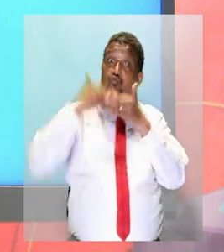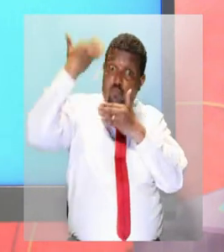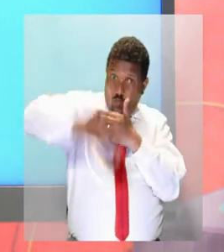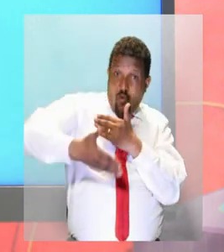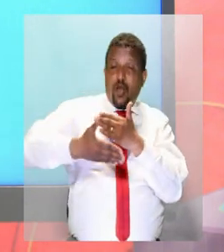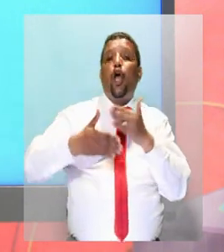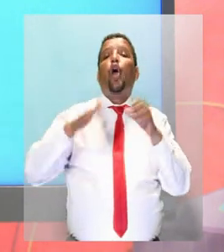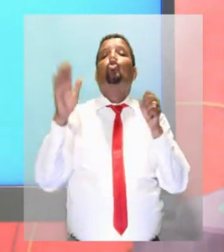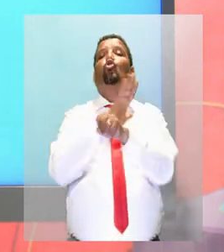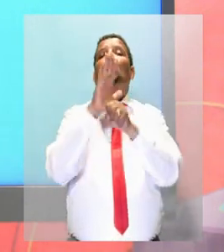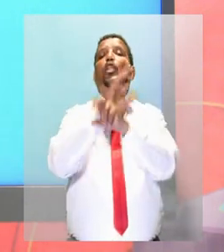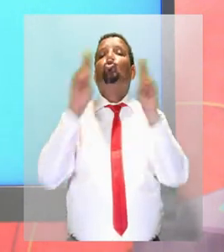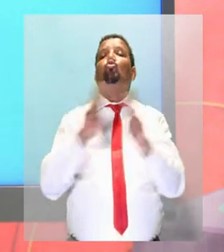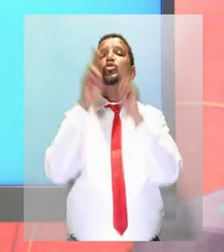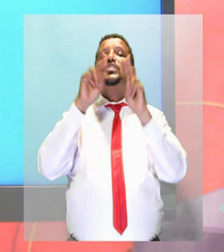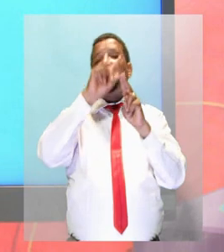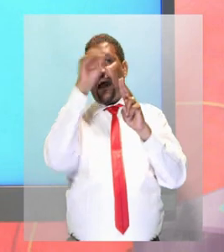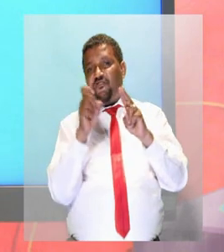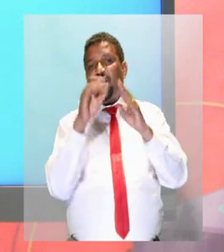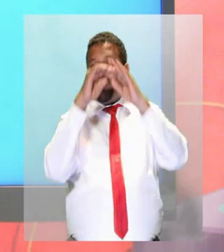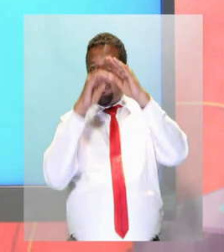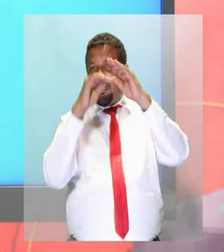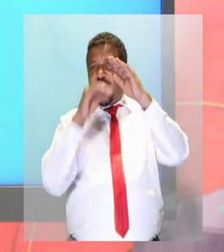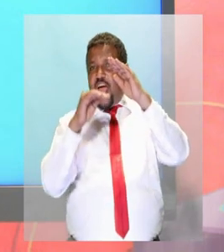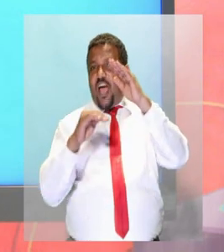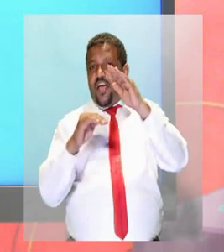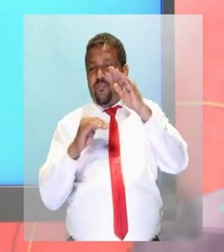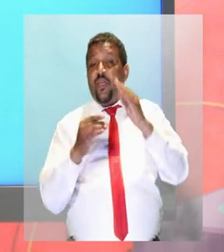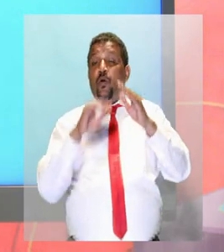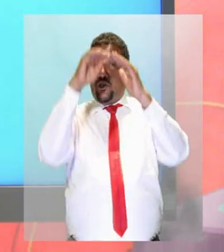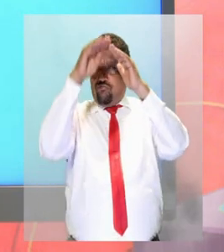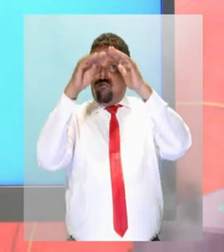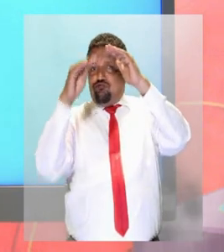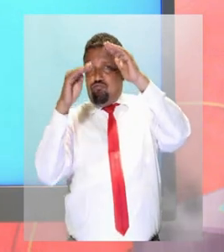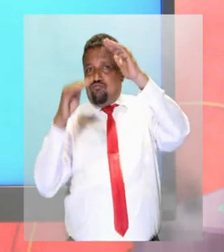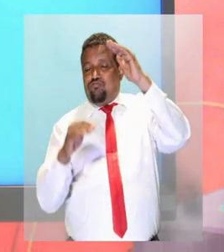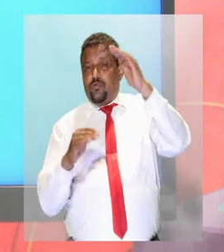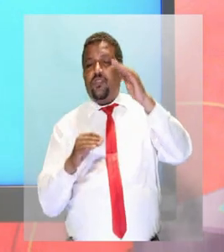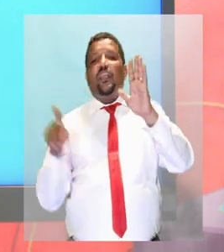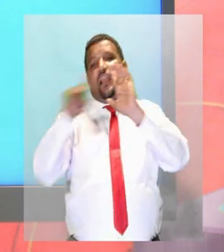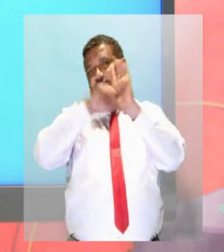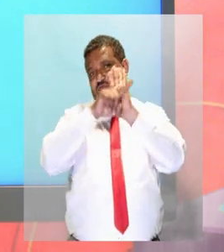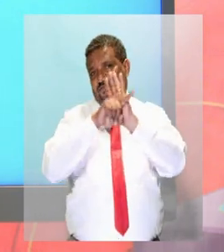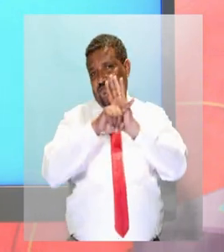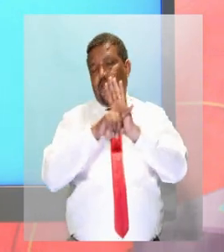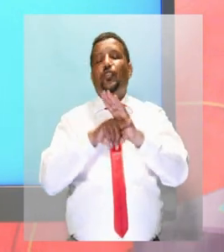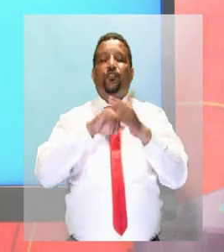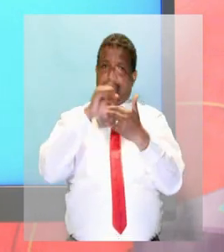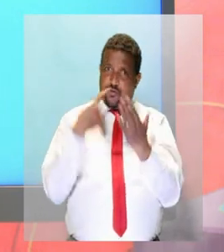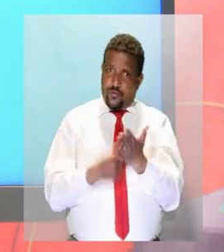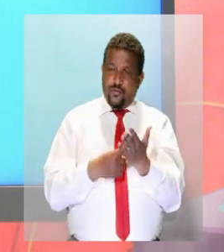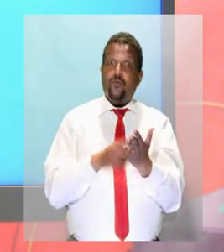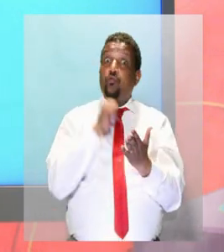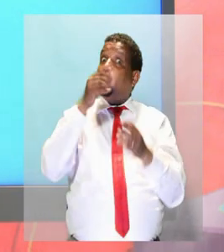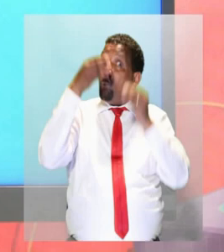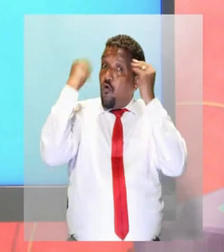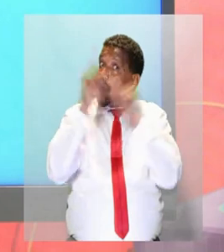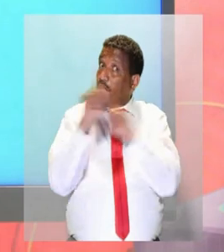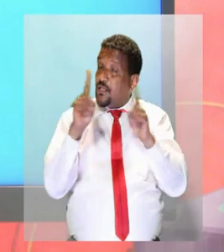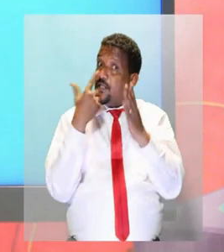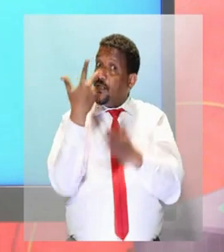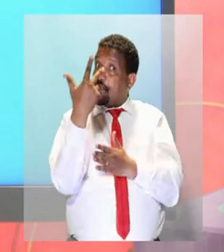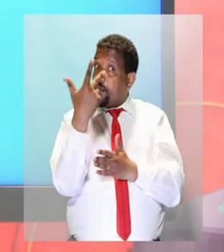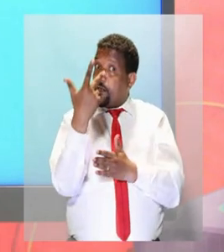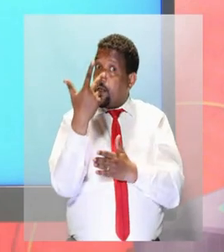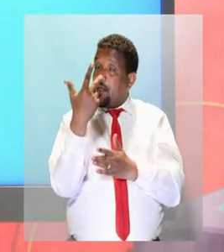beyond this point, the total utility curve is declining. And whenever TU declines, the mu is negative. So don't forget these